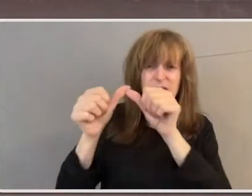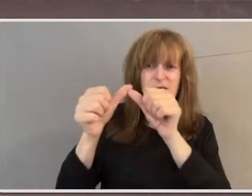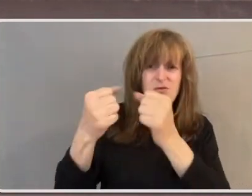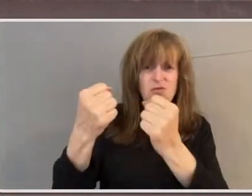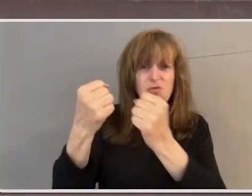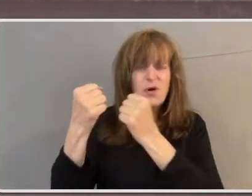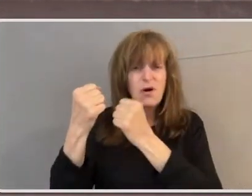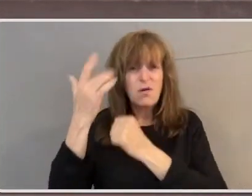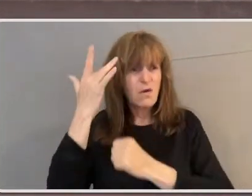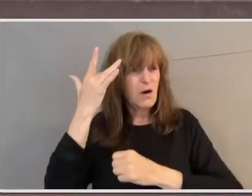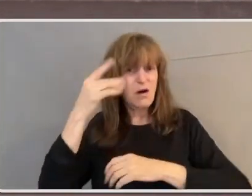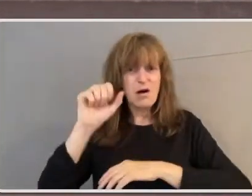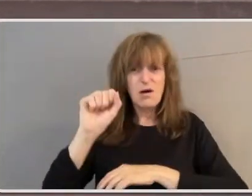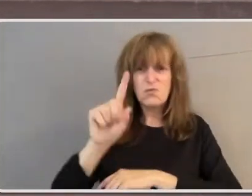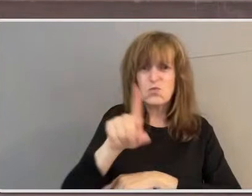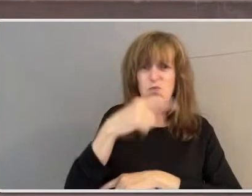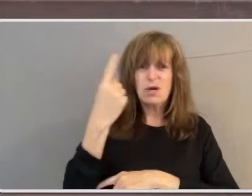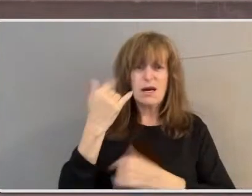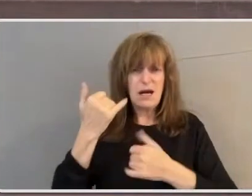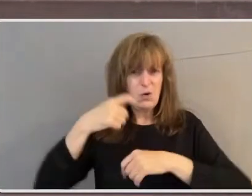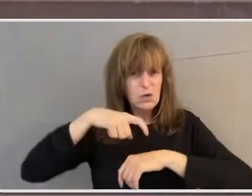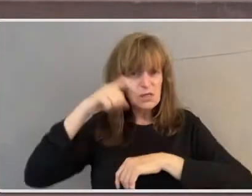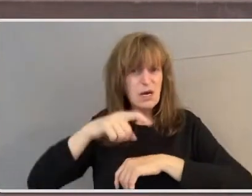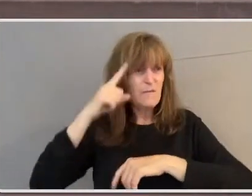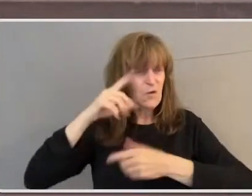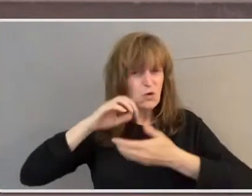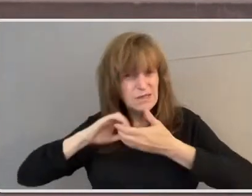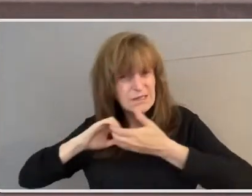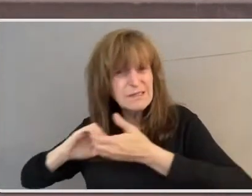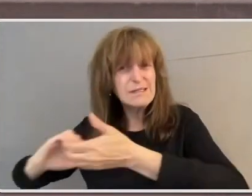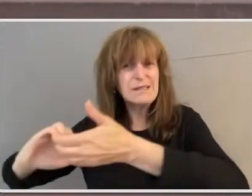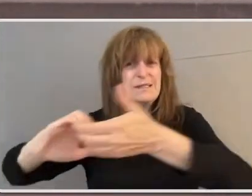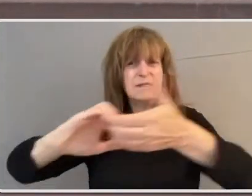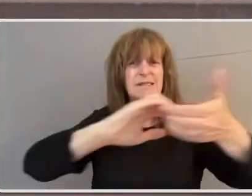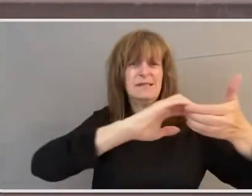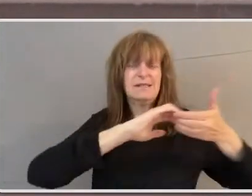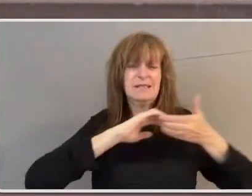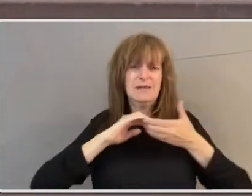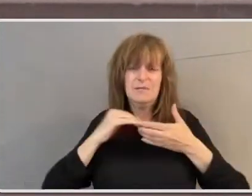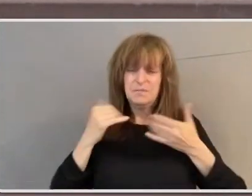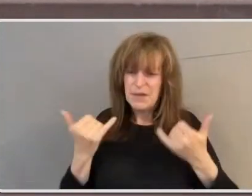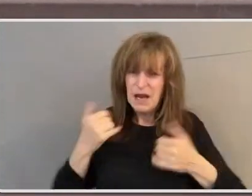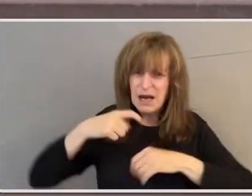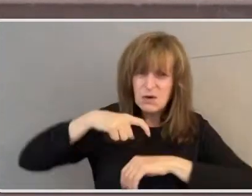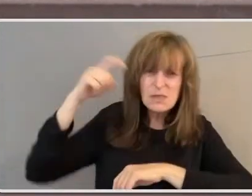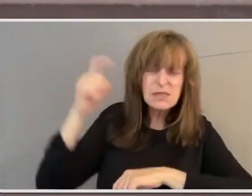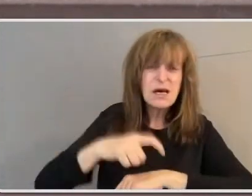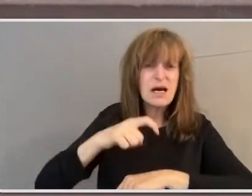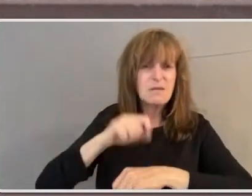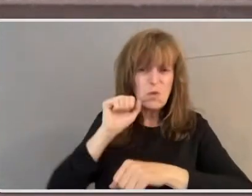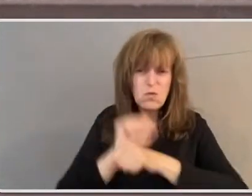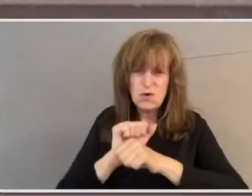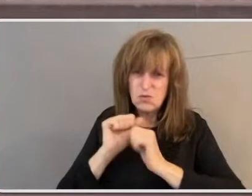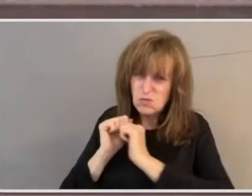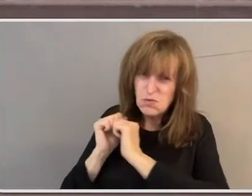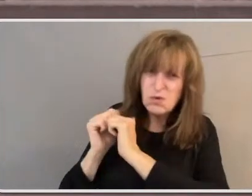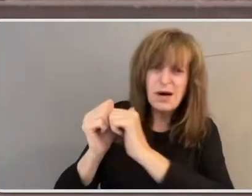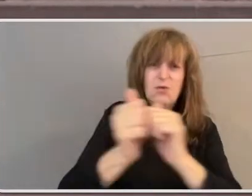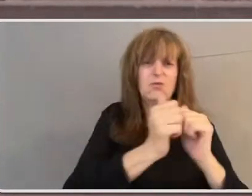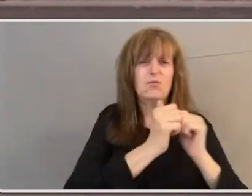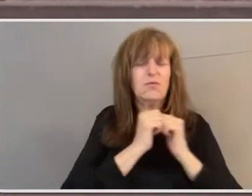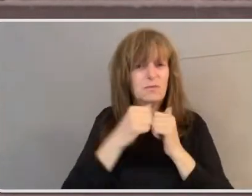to unite. Now is the time to work together. We're ready to unite behind a positive